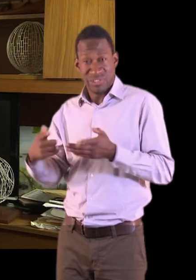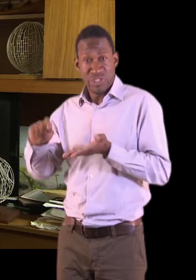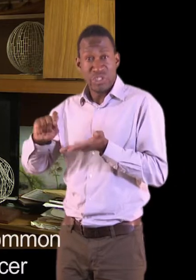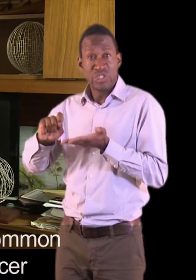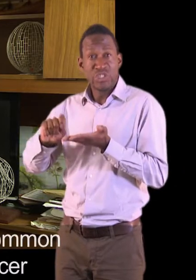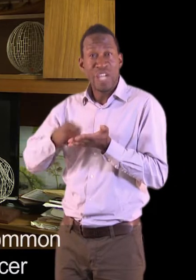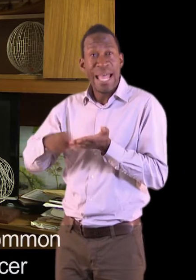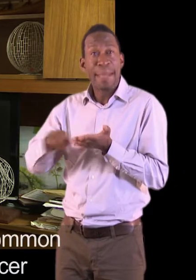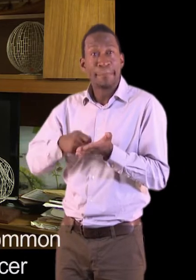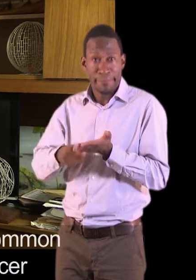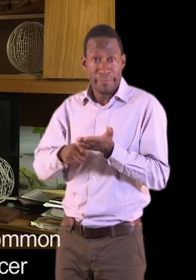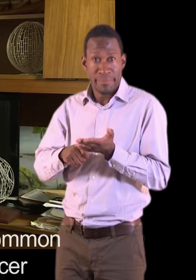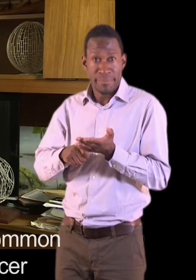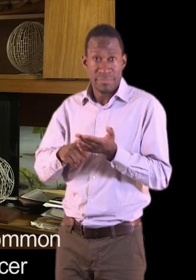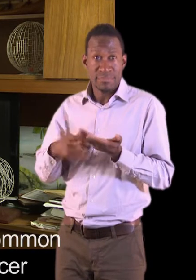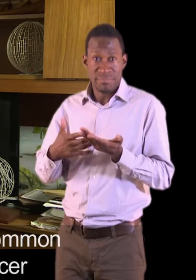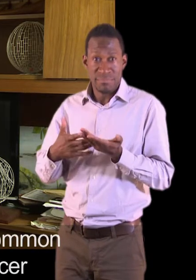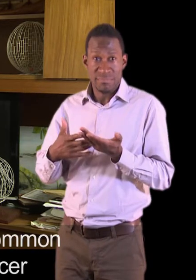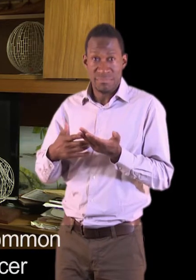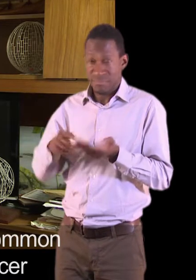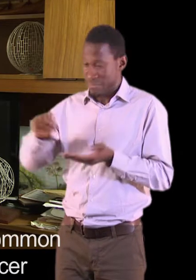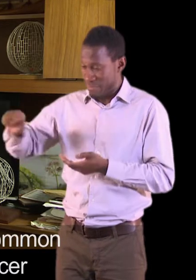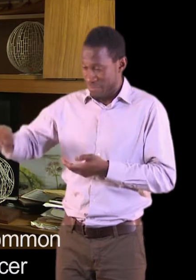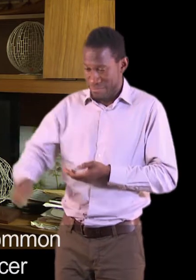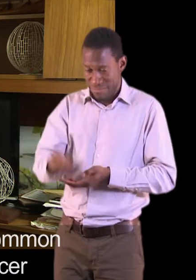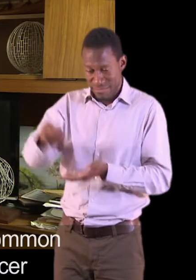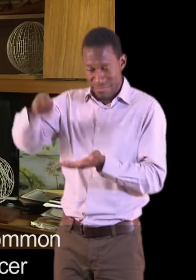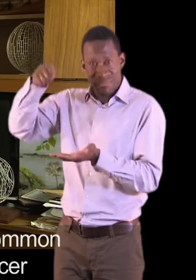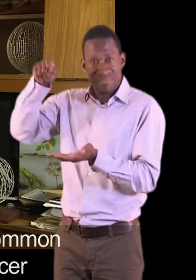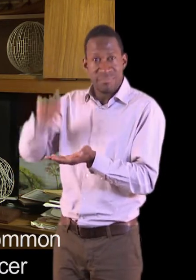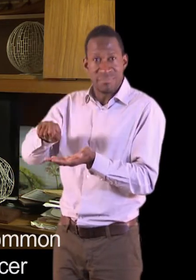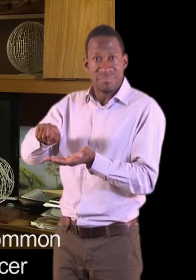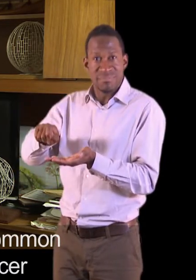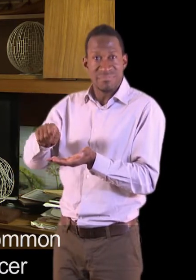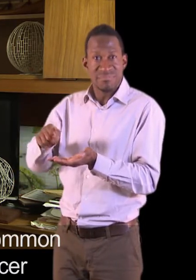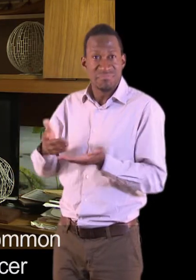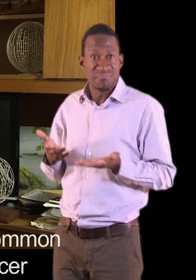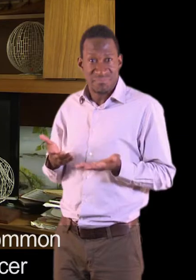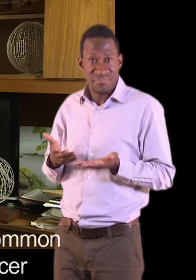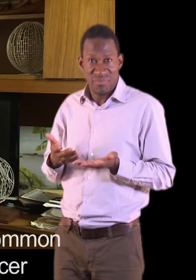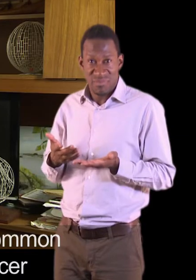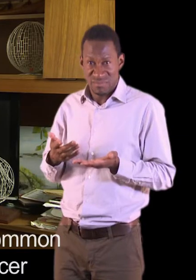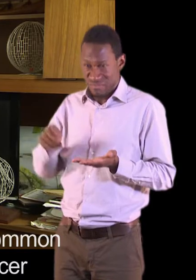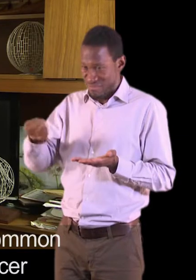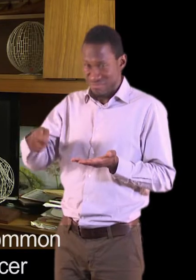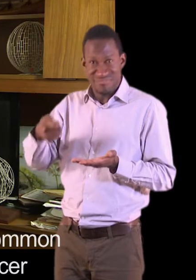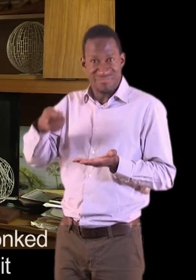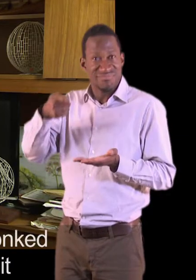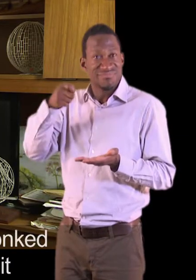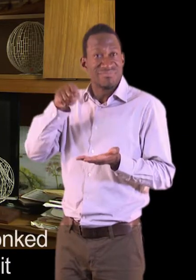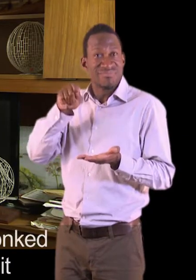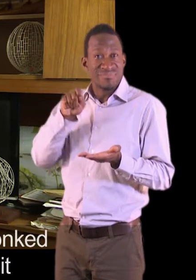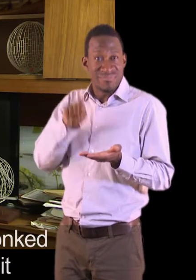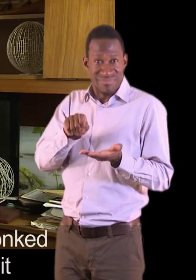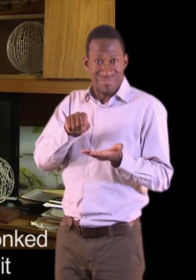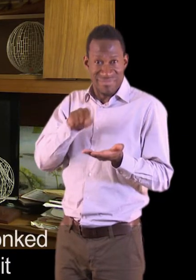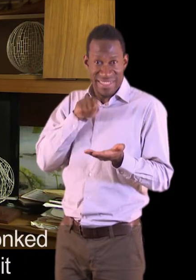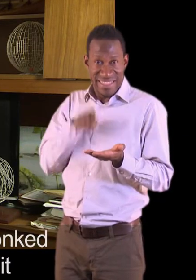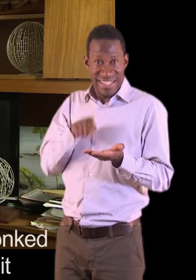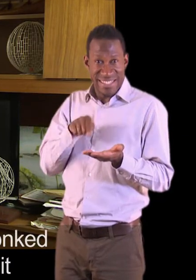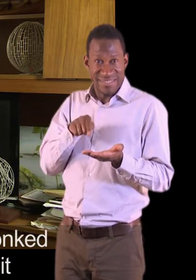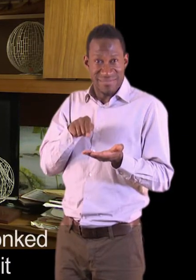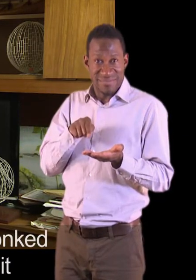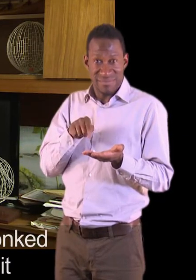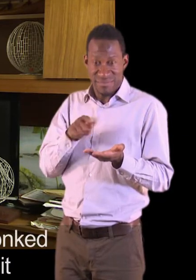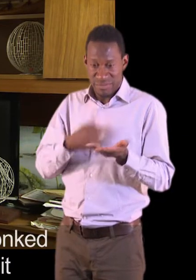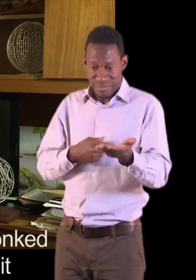jam. Jam was in an ordinary common garden standard saucer with a spoonful of